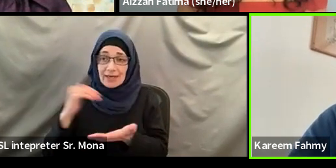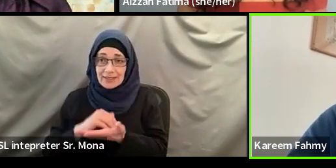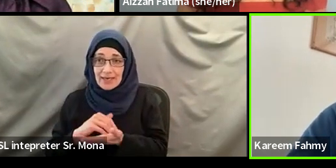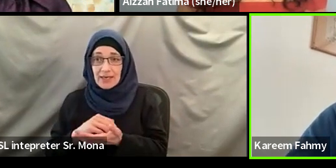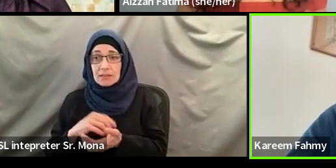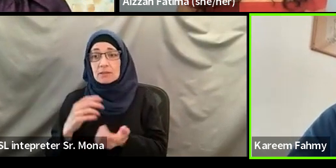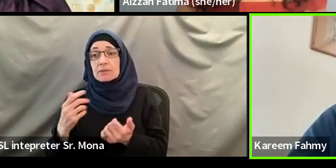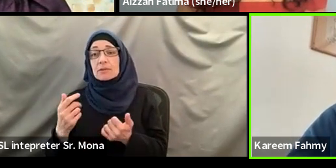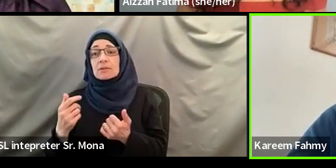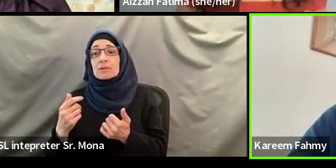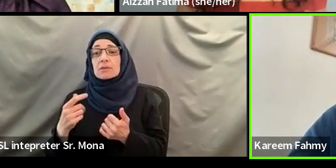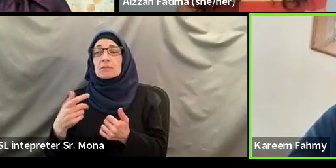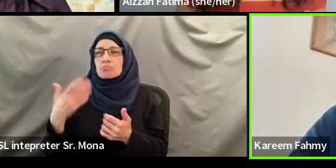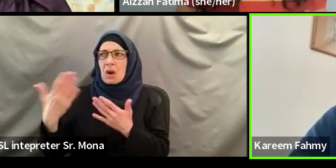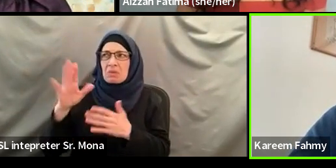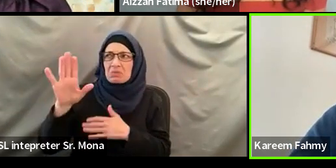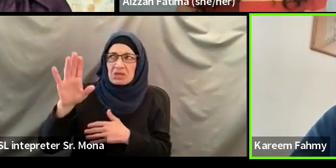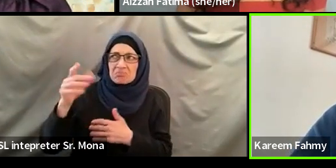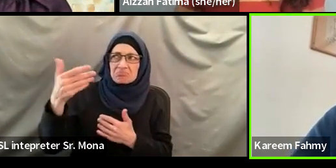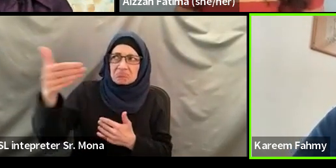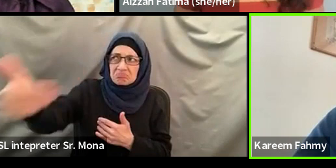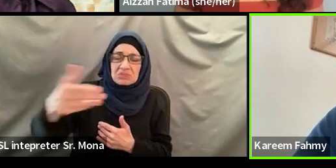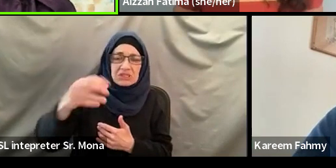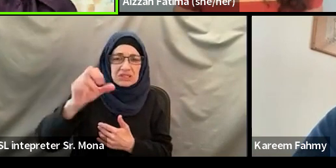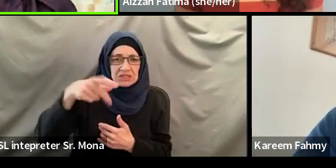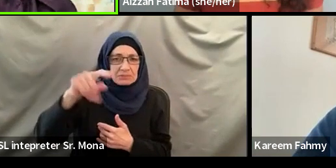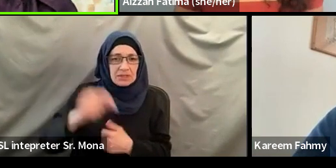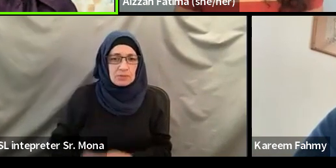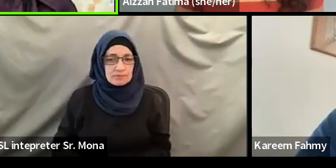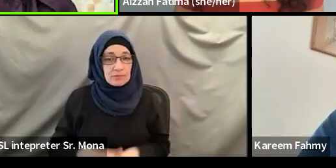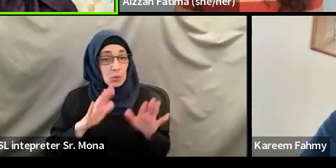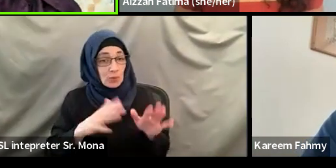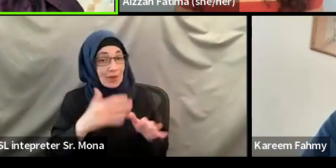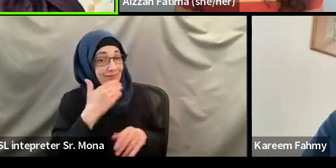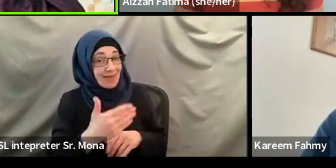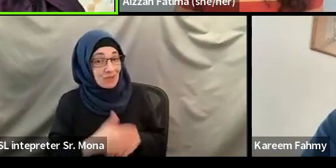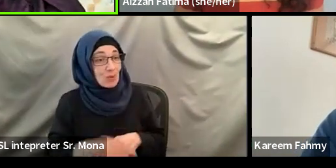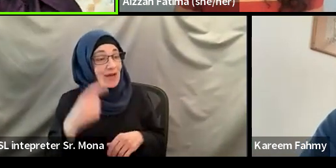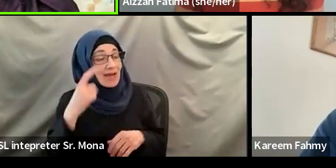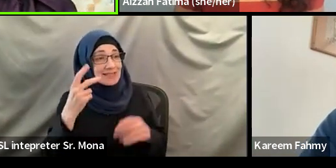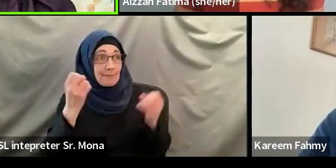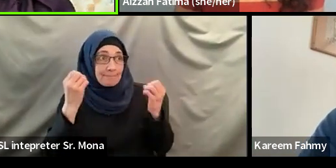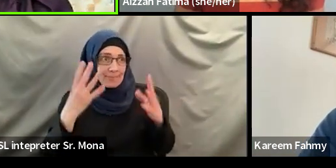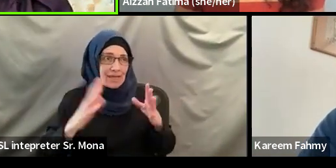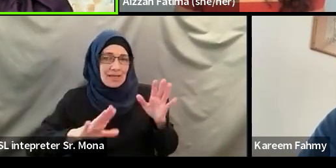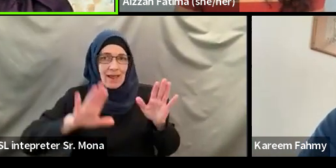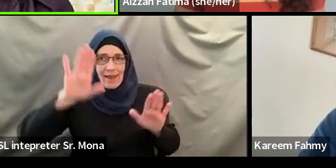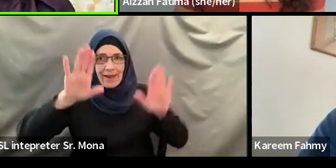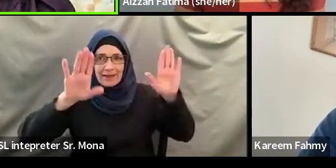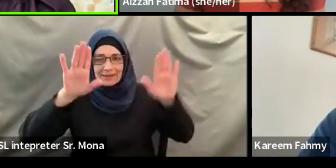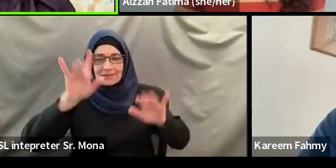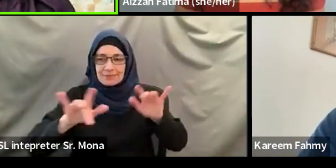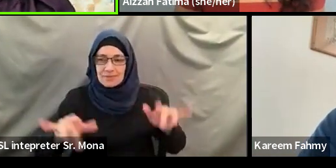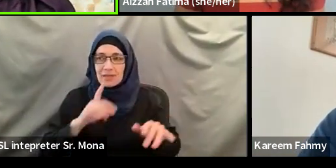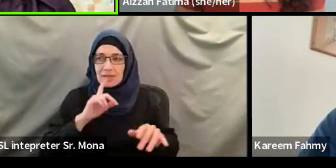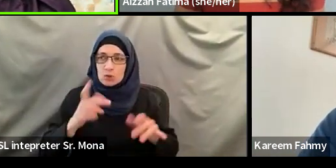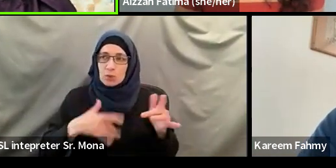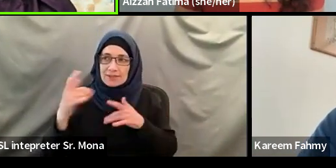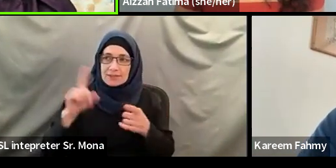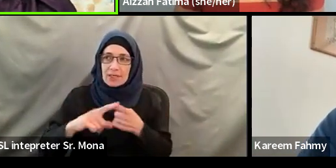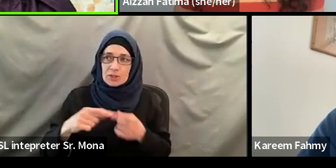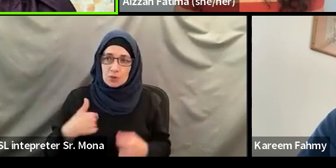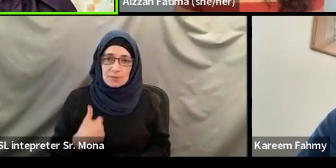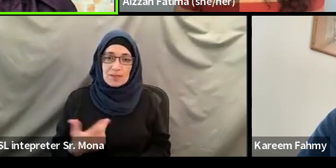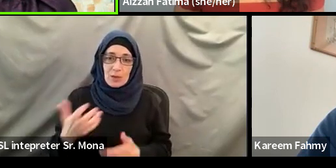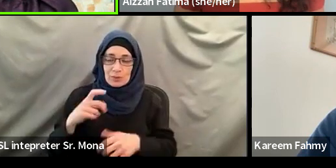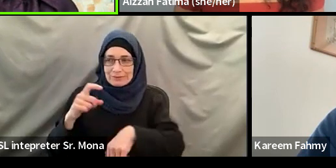in September. Great, thank you. I'm seeing a lot of hands go up, which is exciting to me. I do want to flag